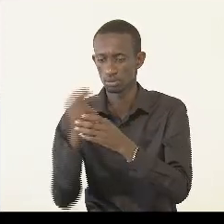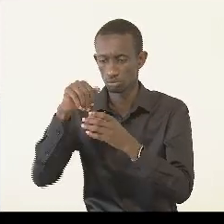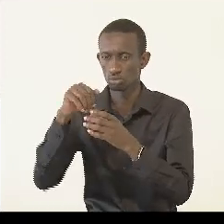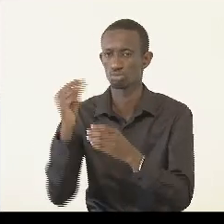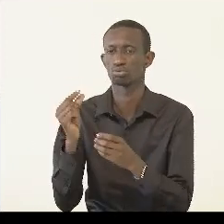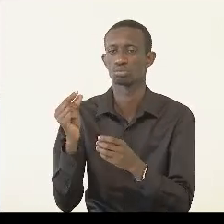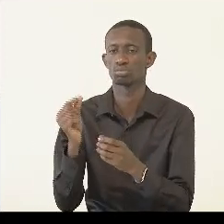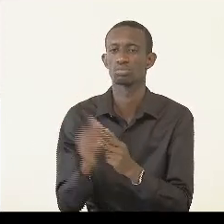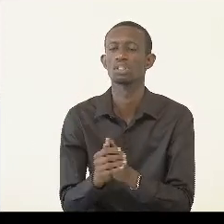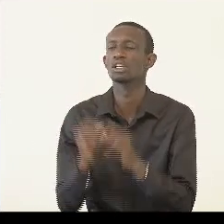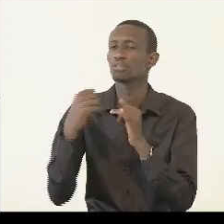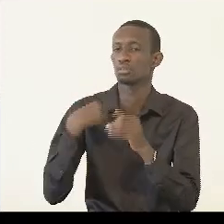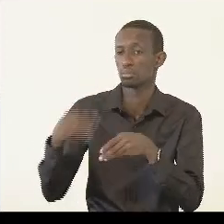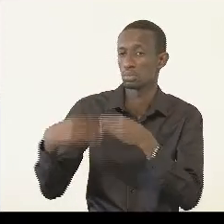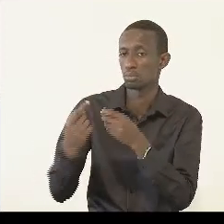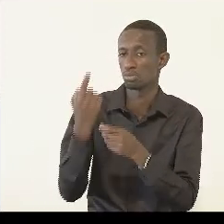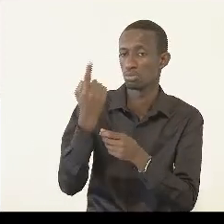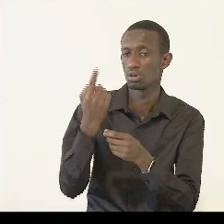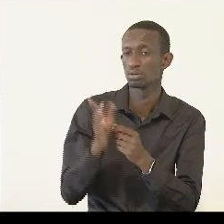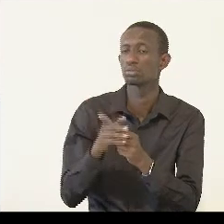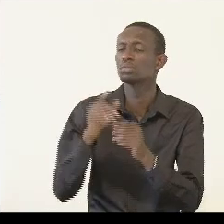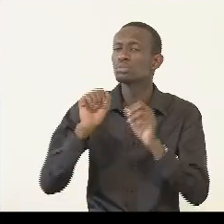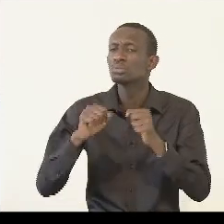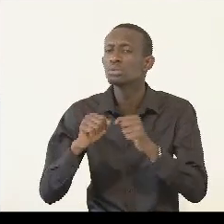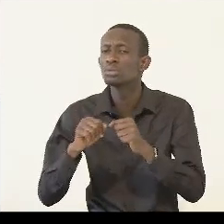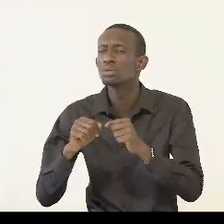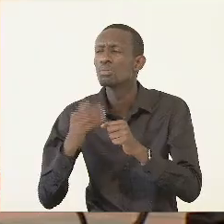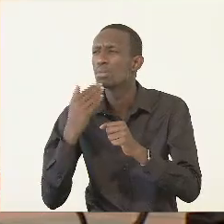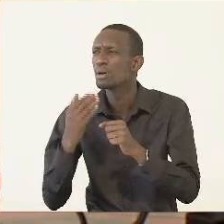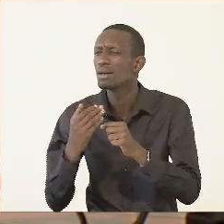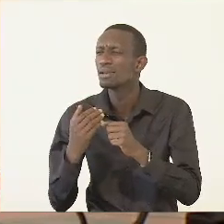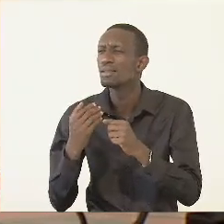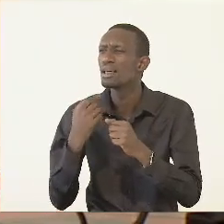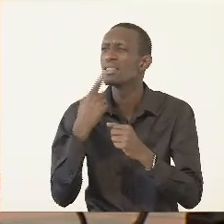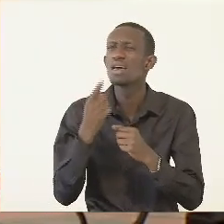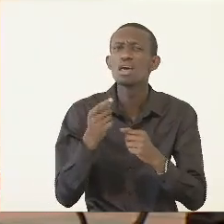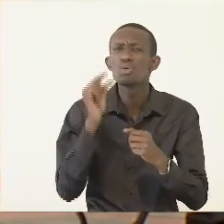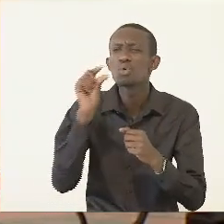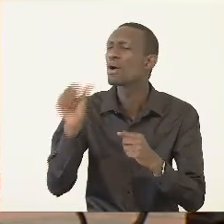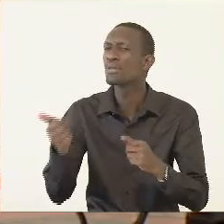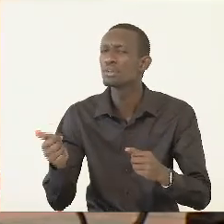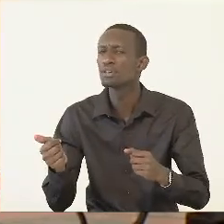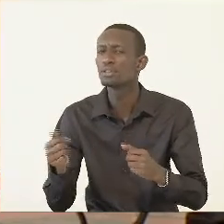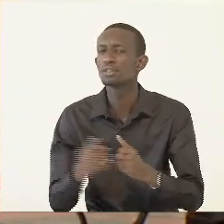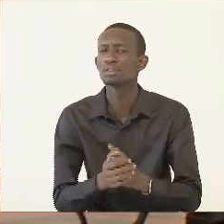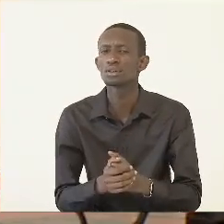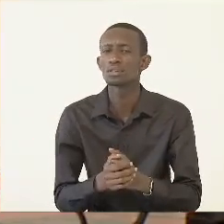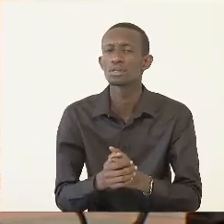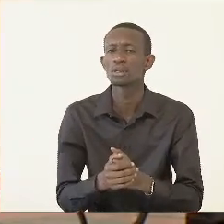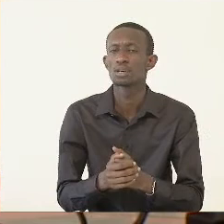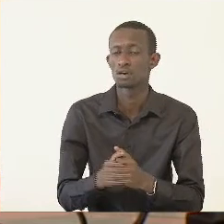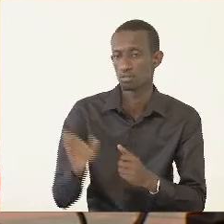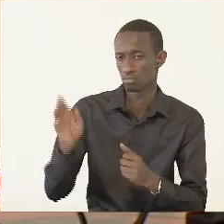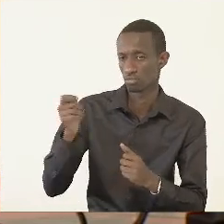If I'm given one single large base, am I able to predict and tell the other small one? So like here, if we were